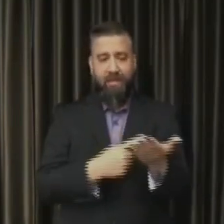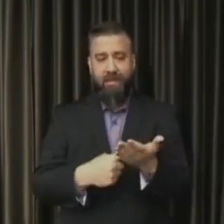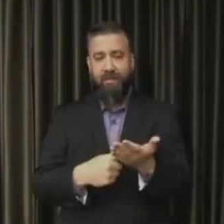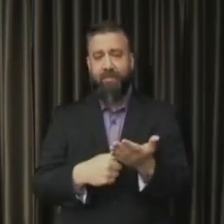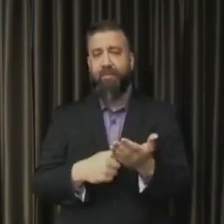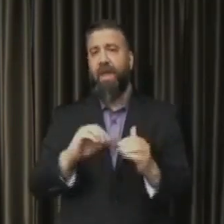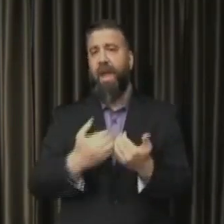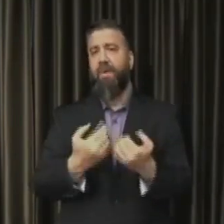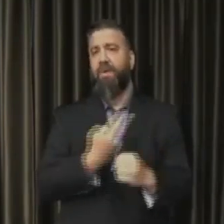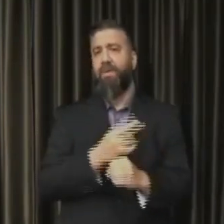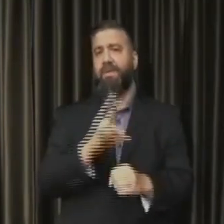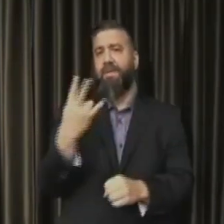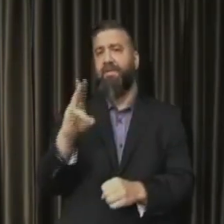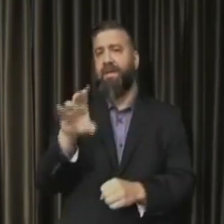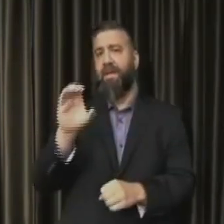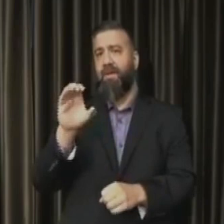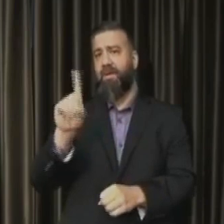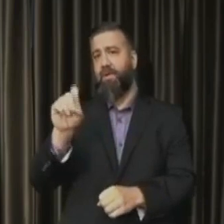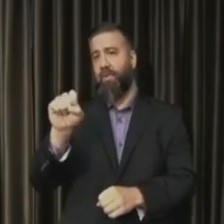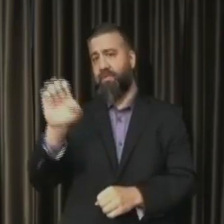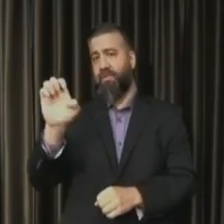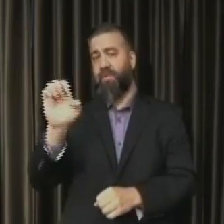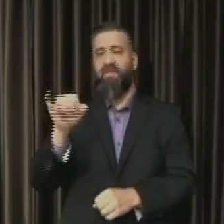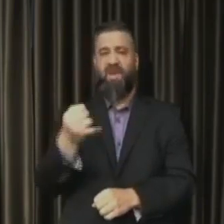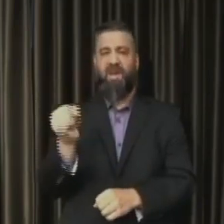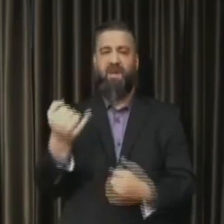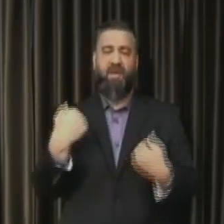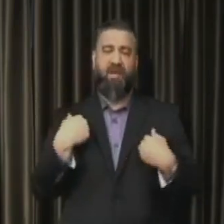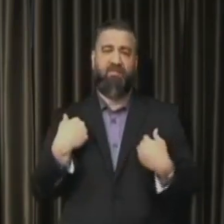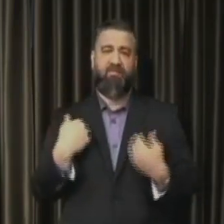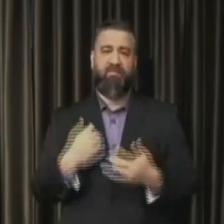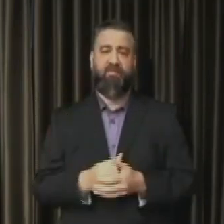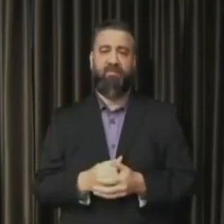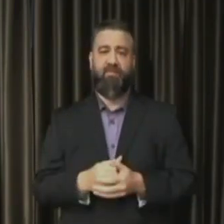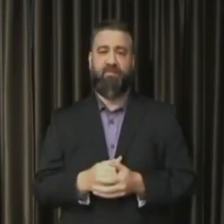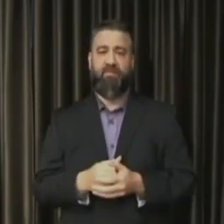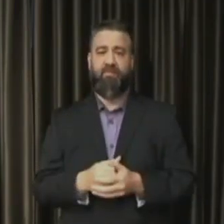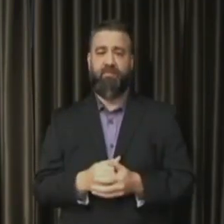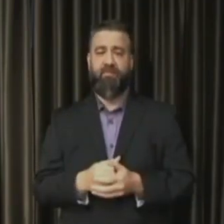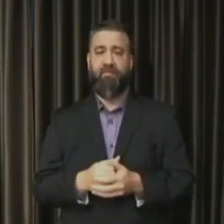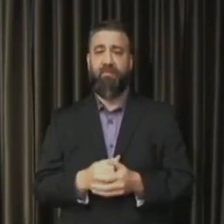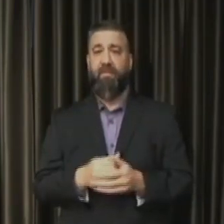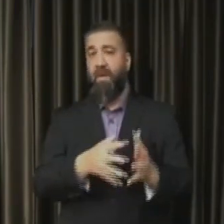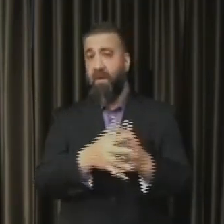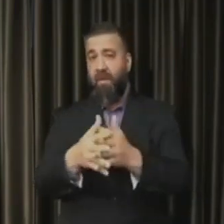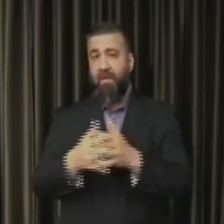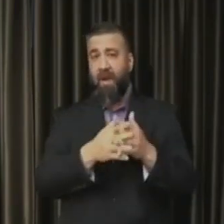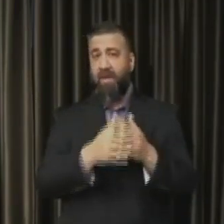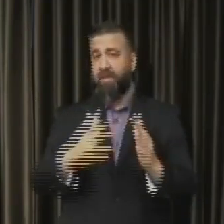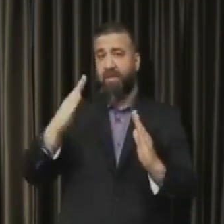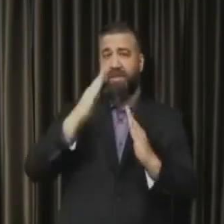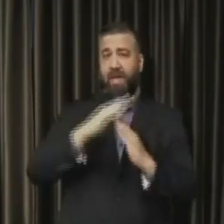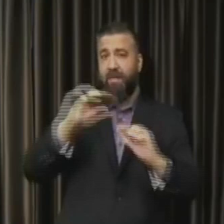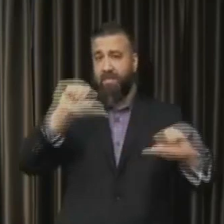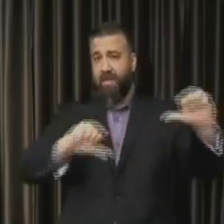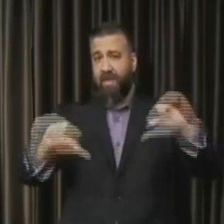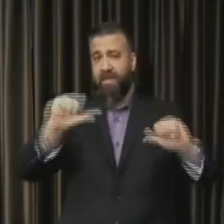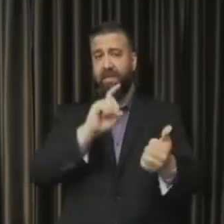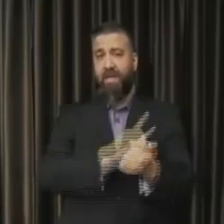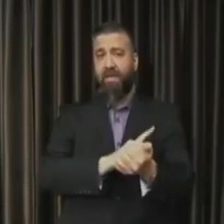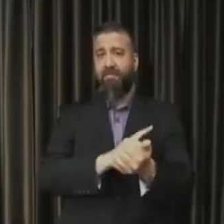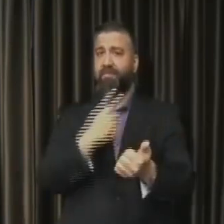or so doses of J&J that we have in stock. According to the country's leading medical experts, the benefits of the J&J